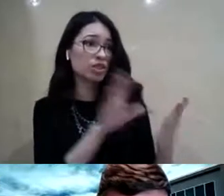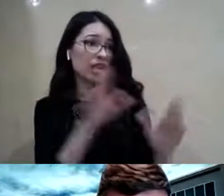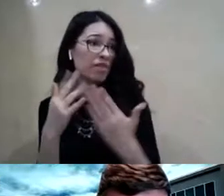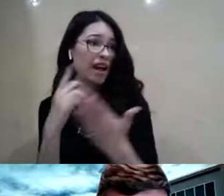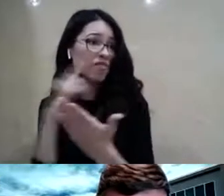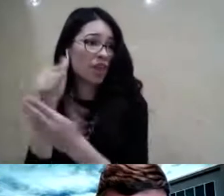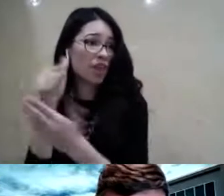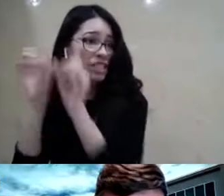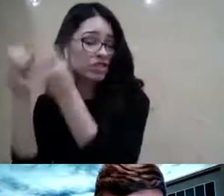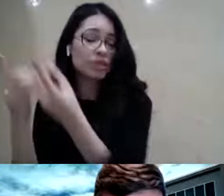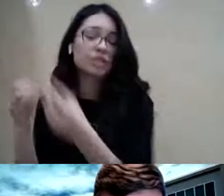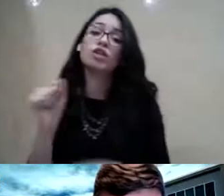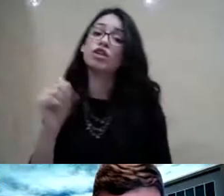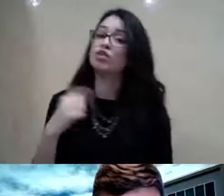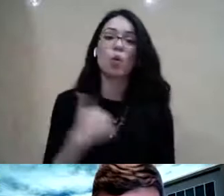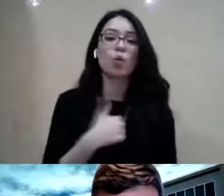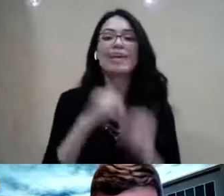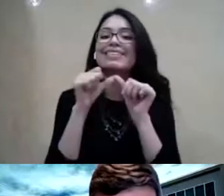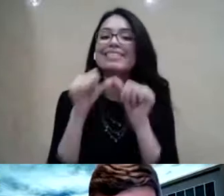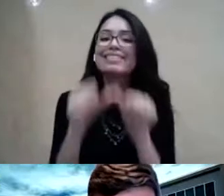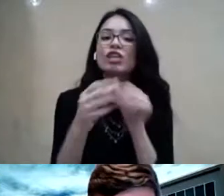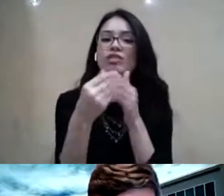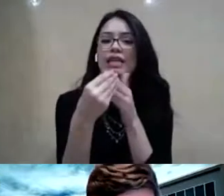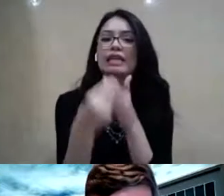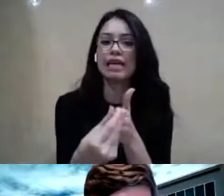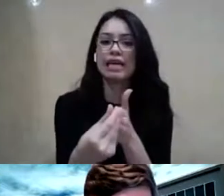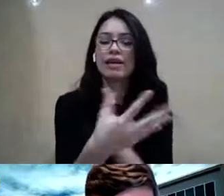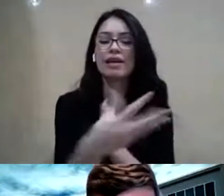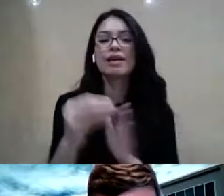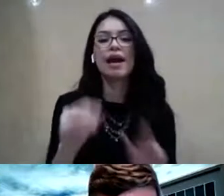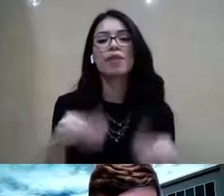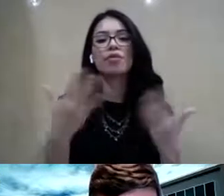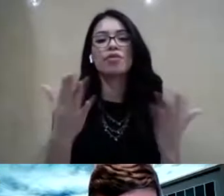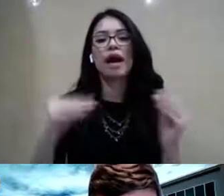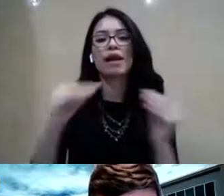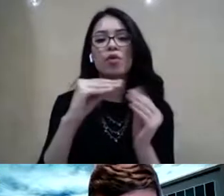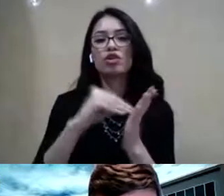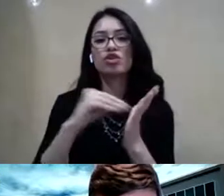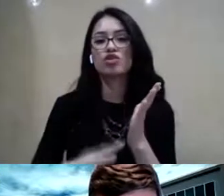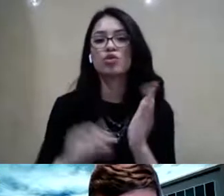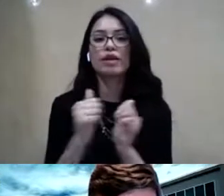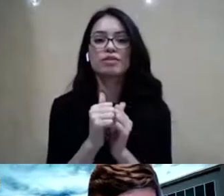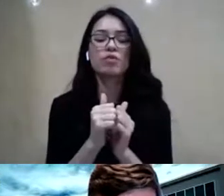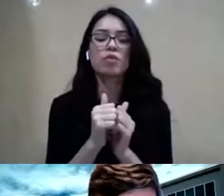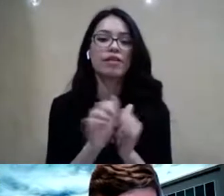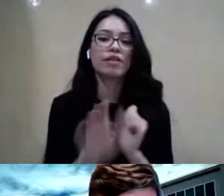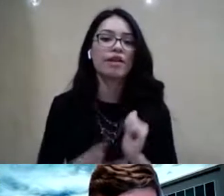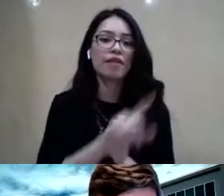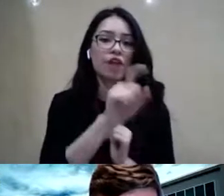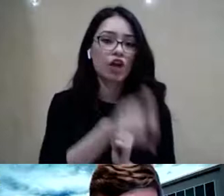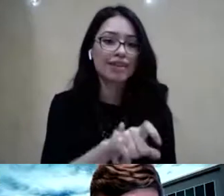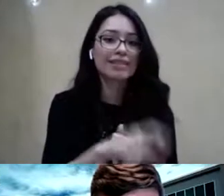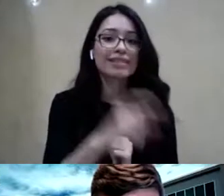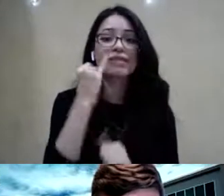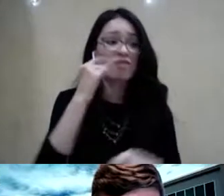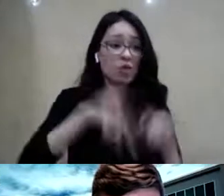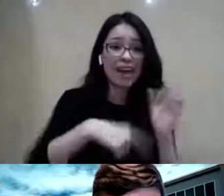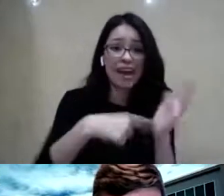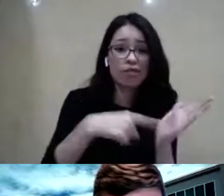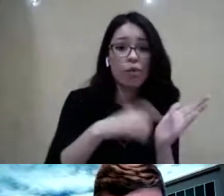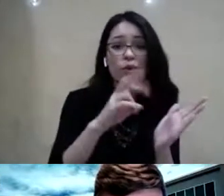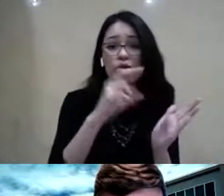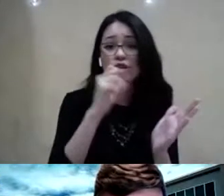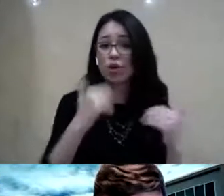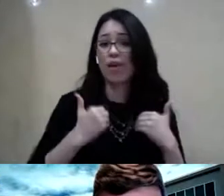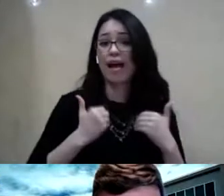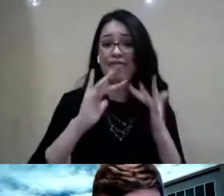sure any student, including a family on this call, if your child needs a computer, let us know. If you can't afford or don't have internet access,